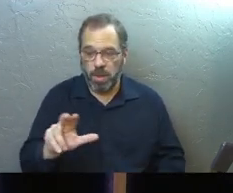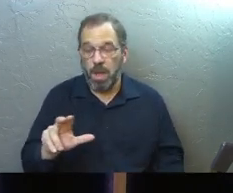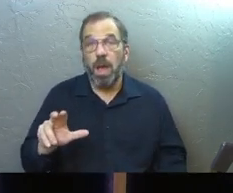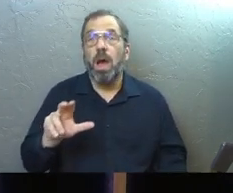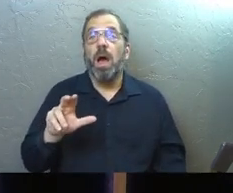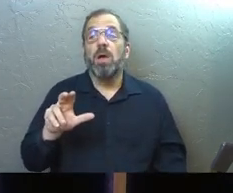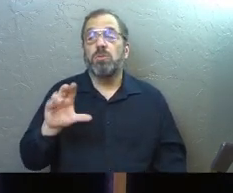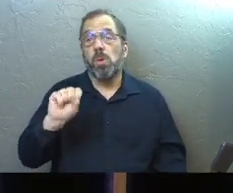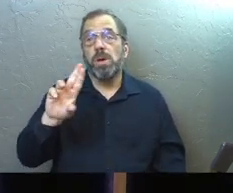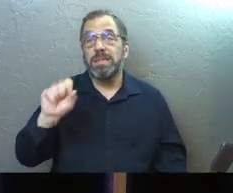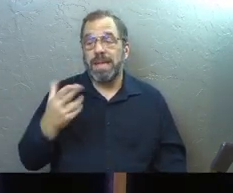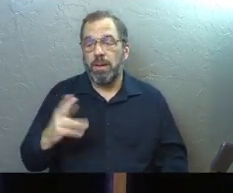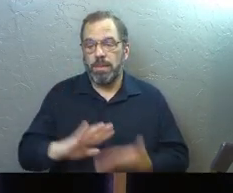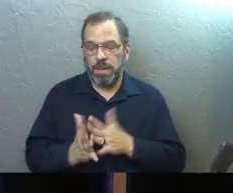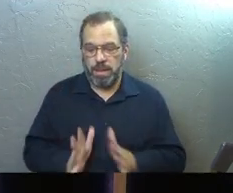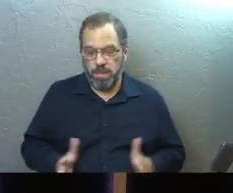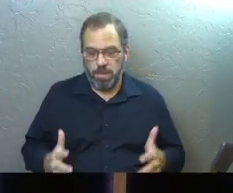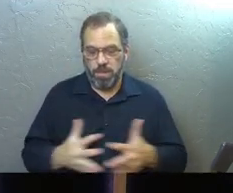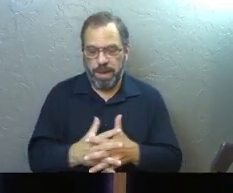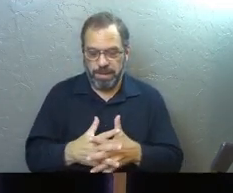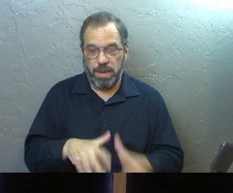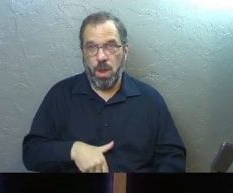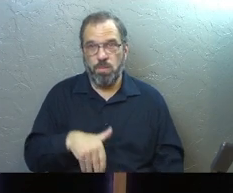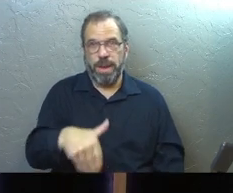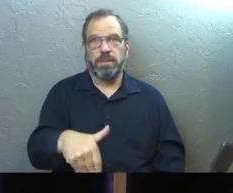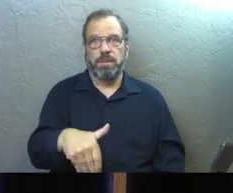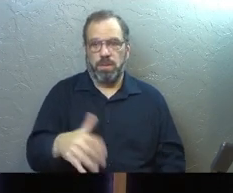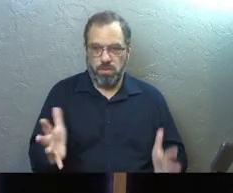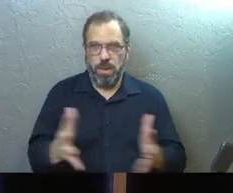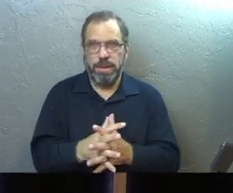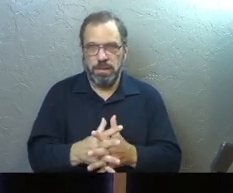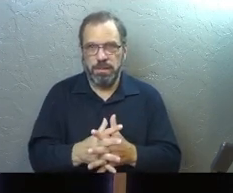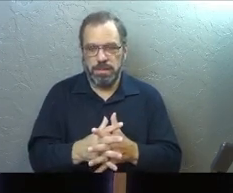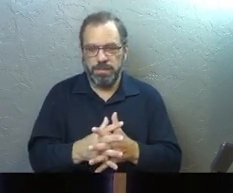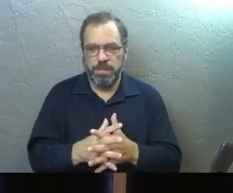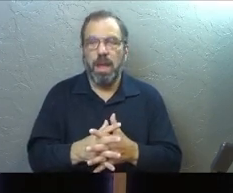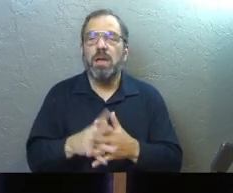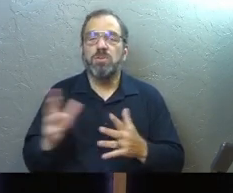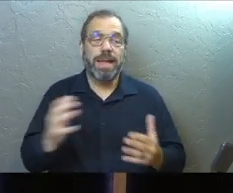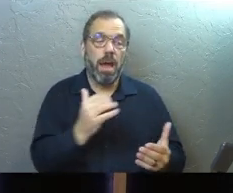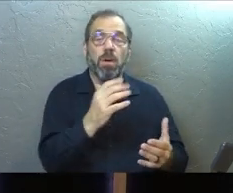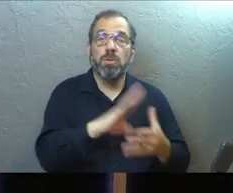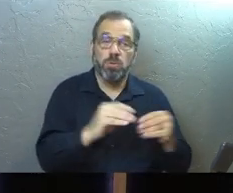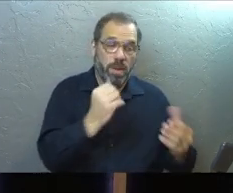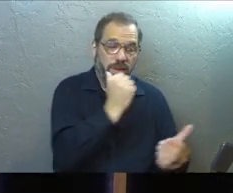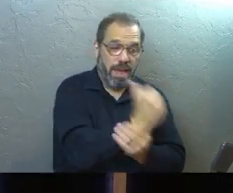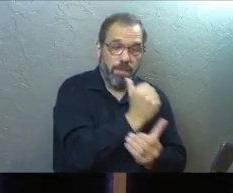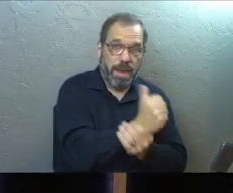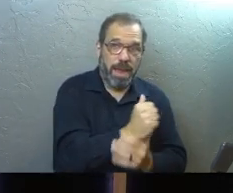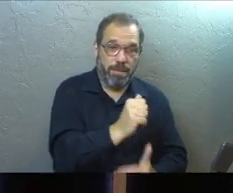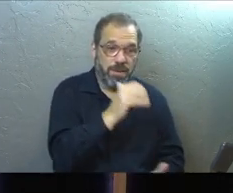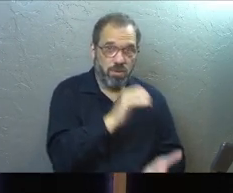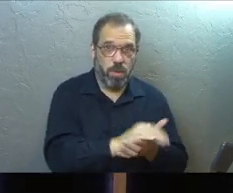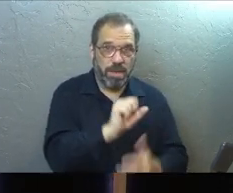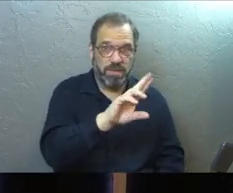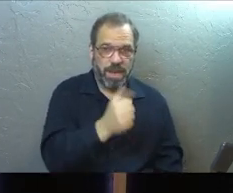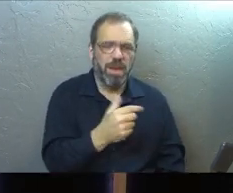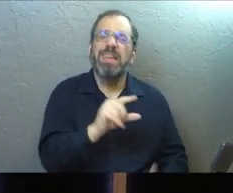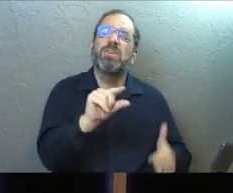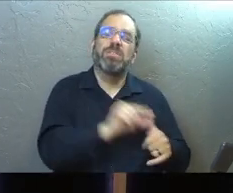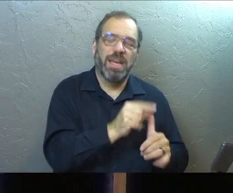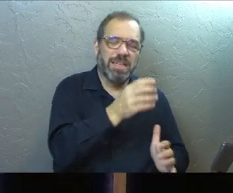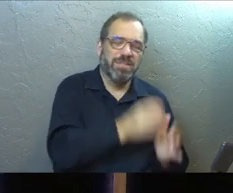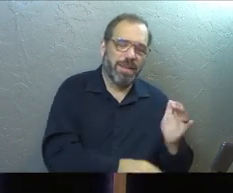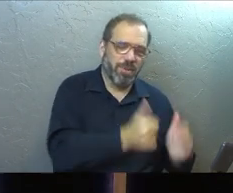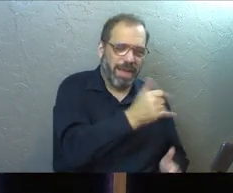Sarah became pregnant. I'm taking you back to Abraham and Sarah. We were in Genesis 18 before.